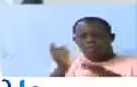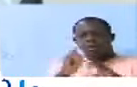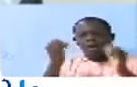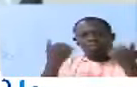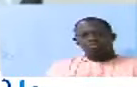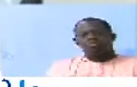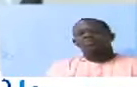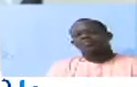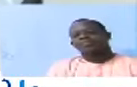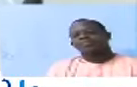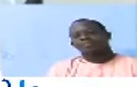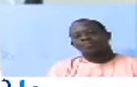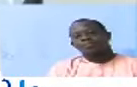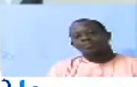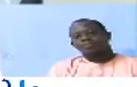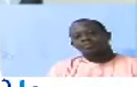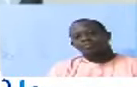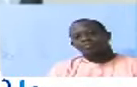kala